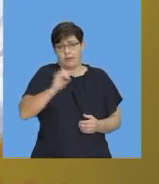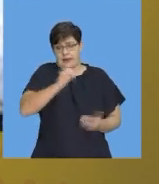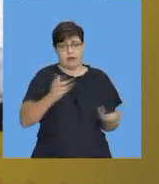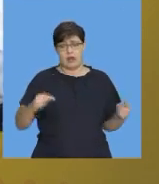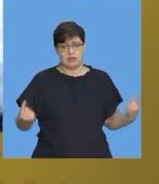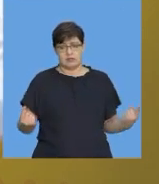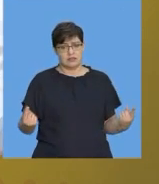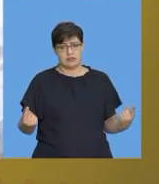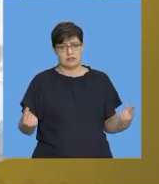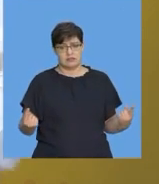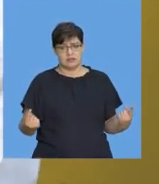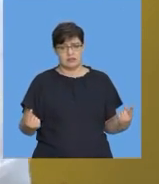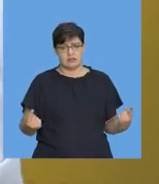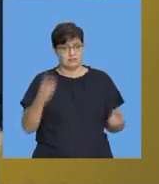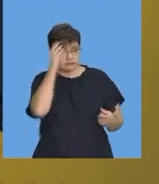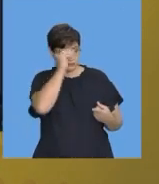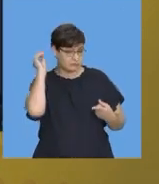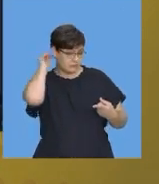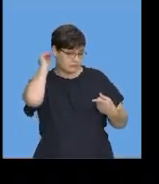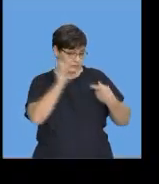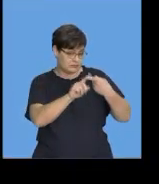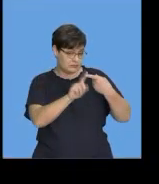right? Keep that in mind.